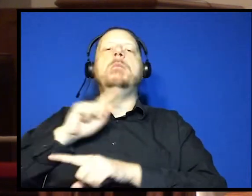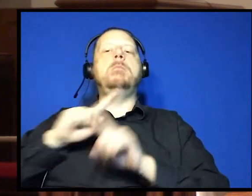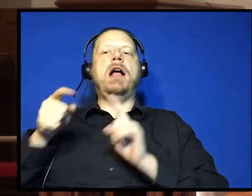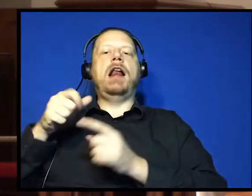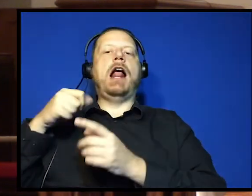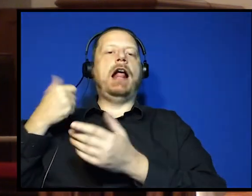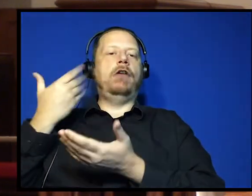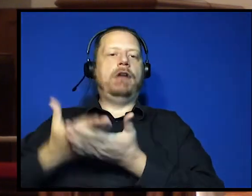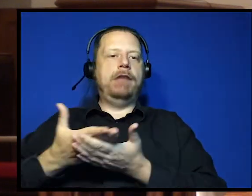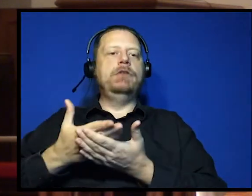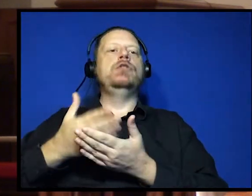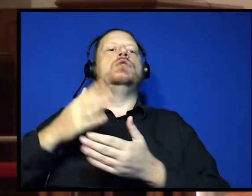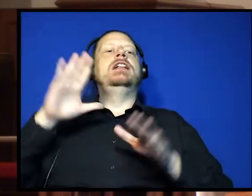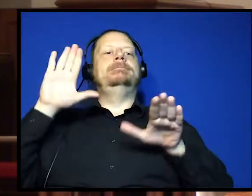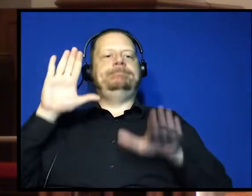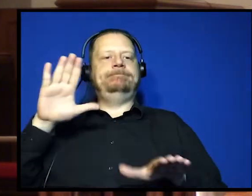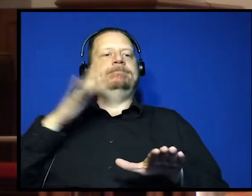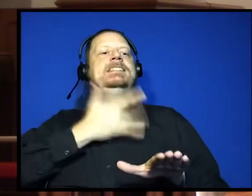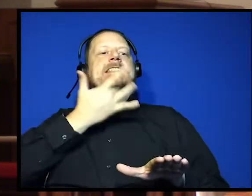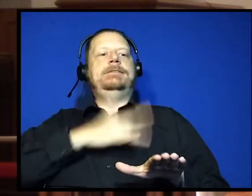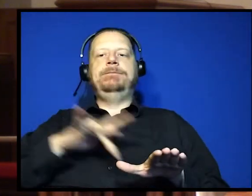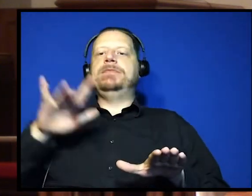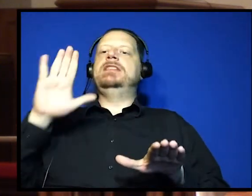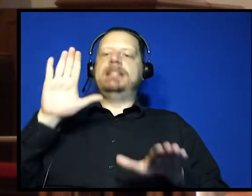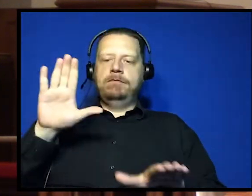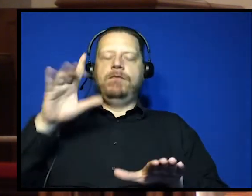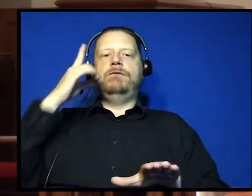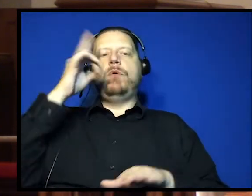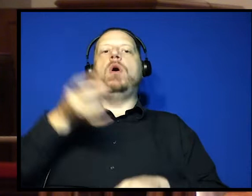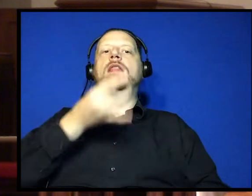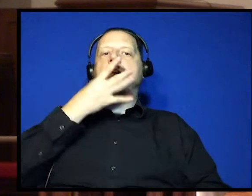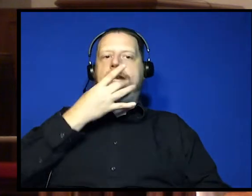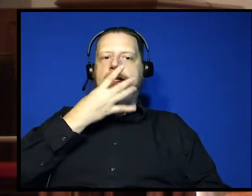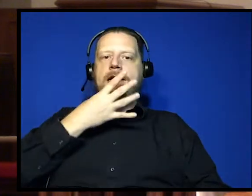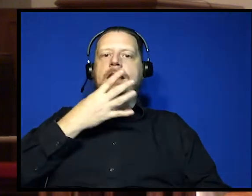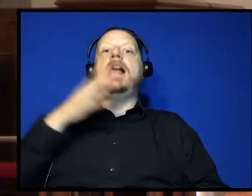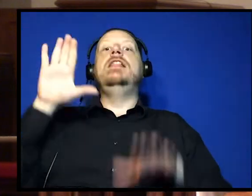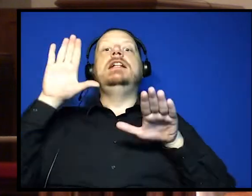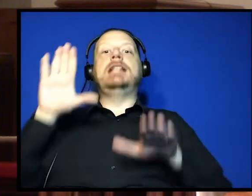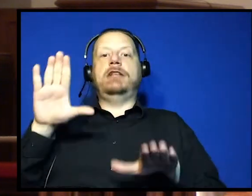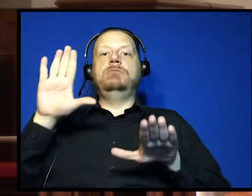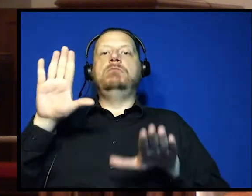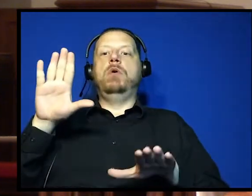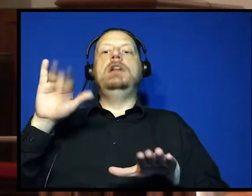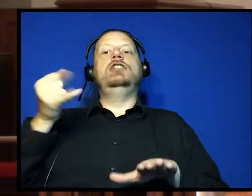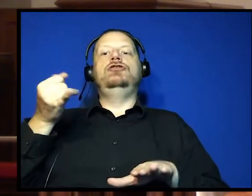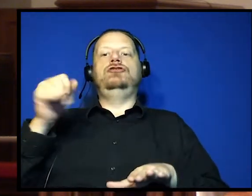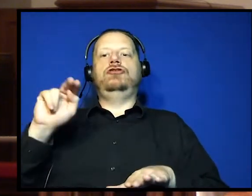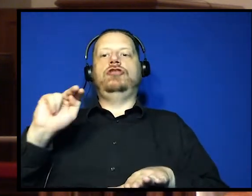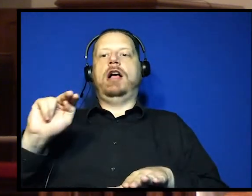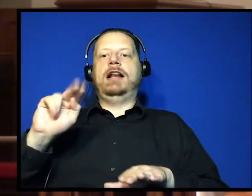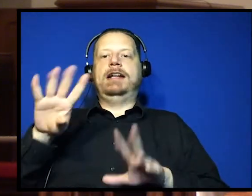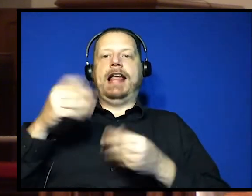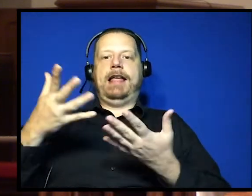he came to testify to the light. This is the testimony given by John.